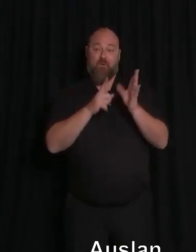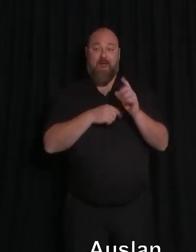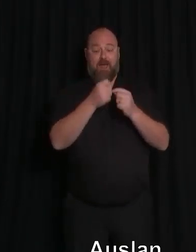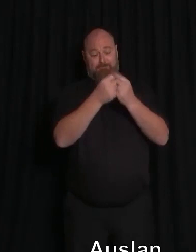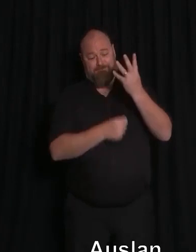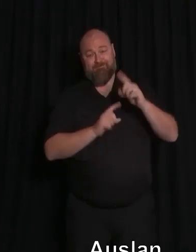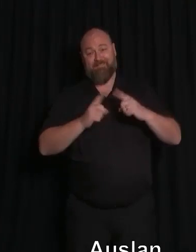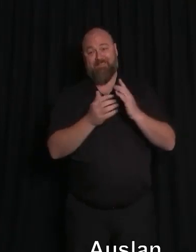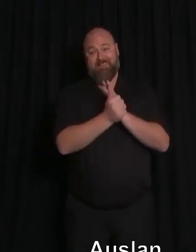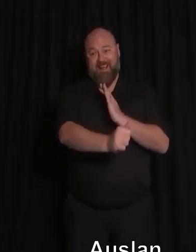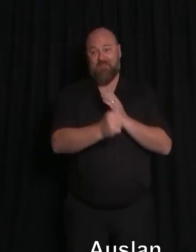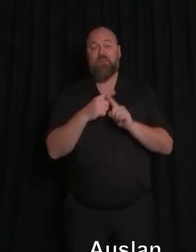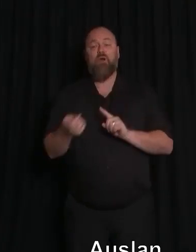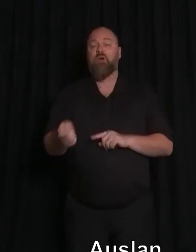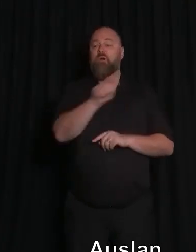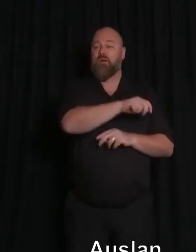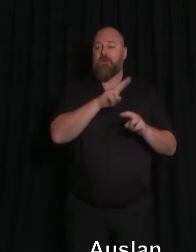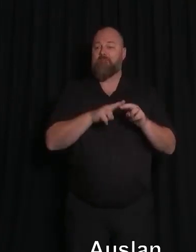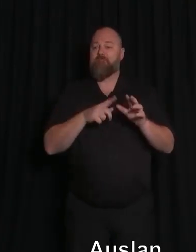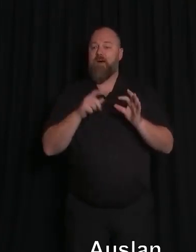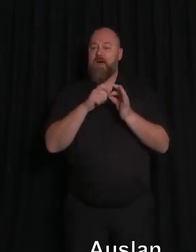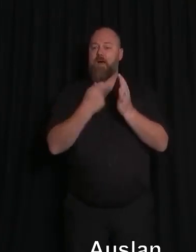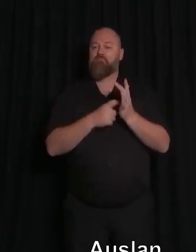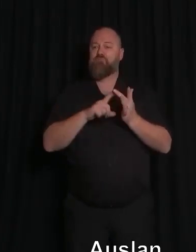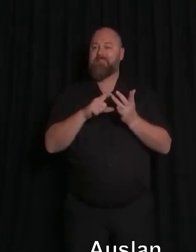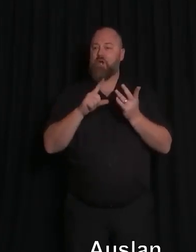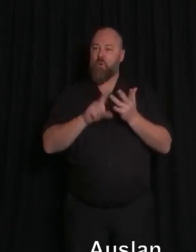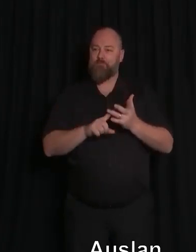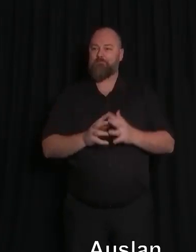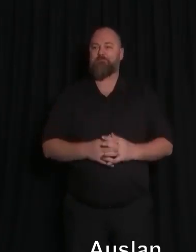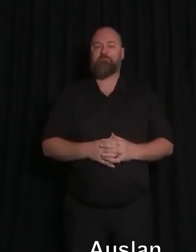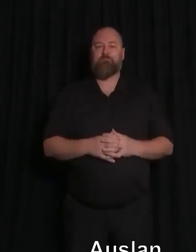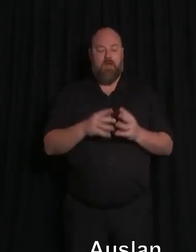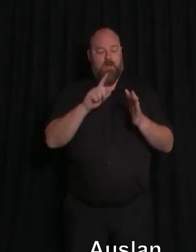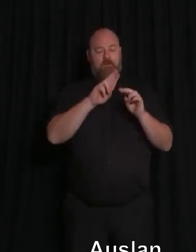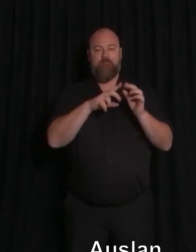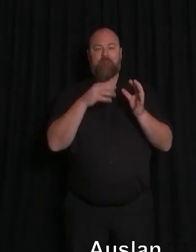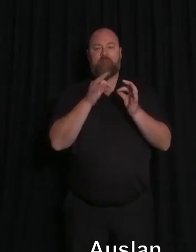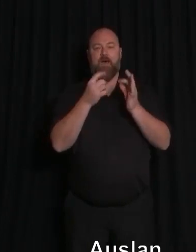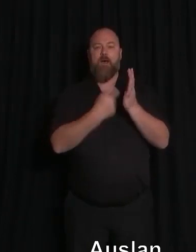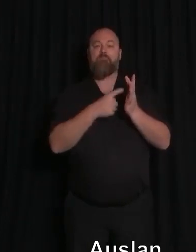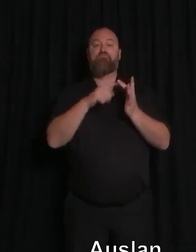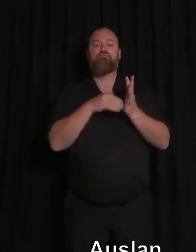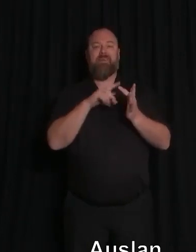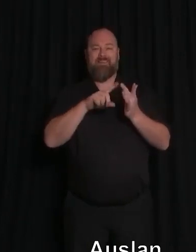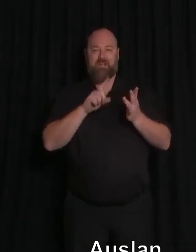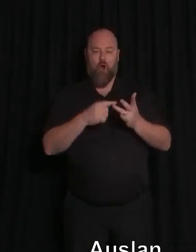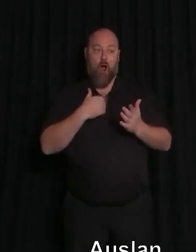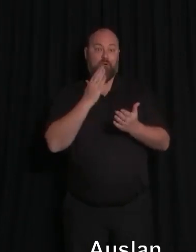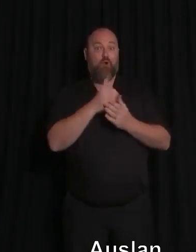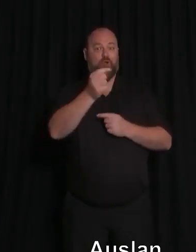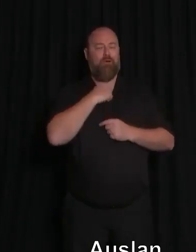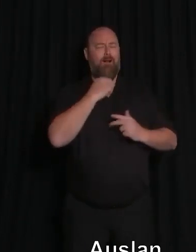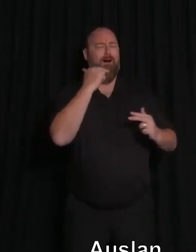Let's go to Fabrizio then. Fabrizio, we are surely you can sing very well, even opera, but I would like to ask